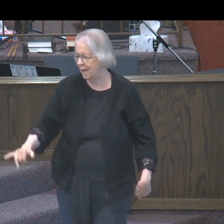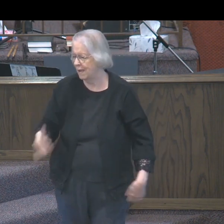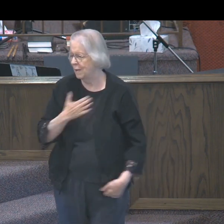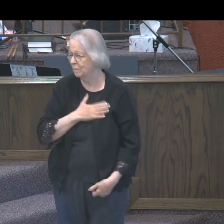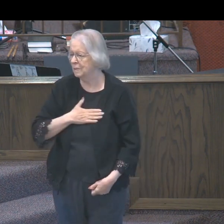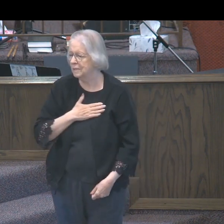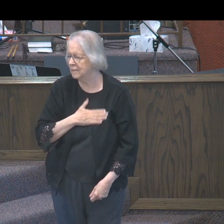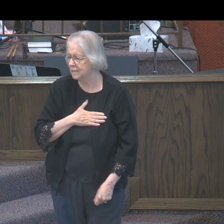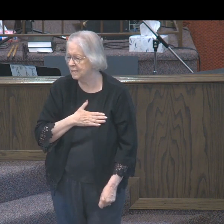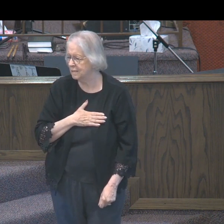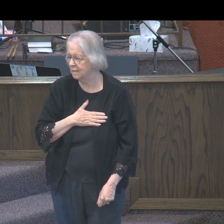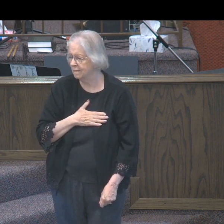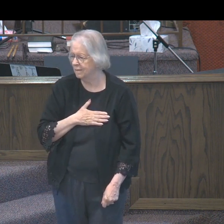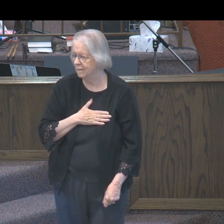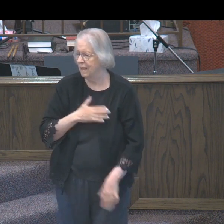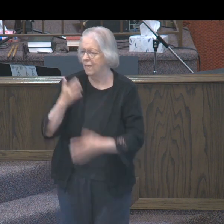have a relationship with us.